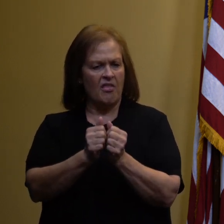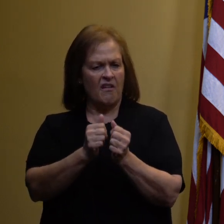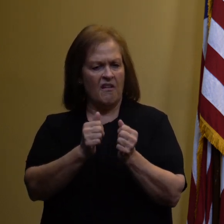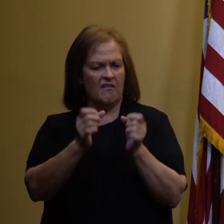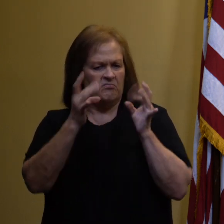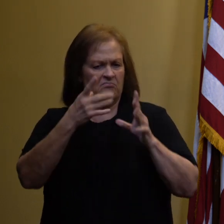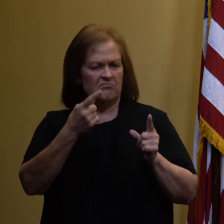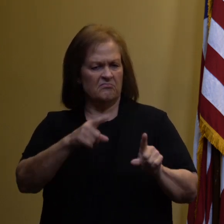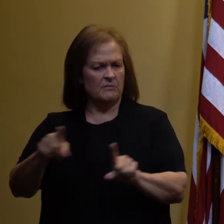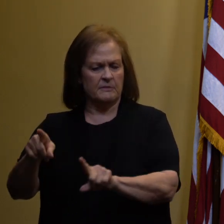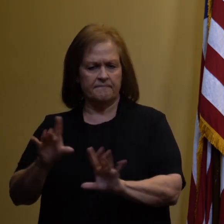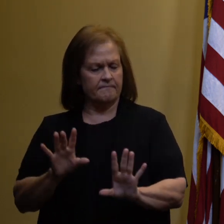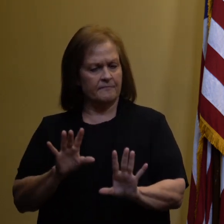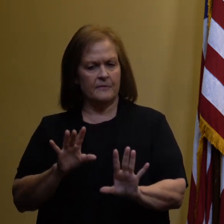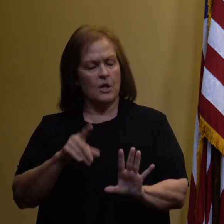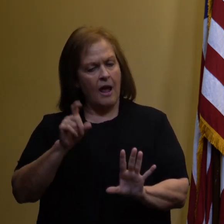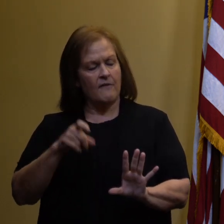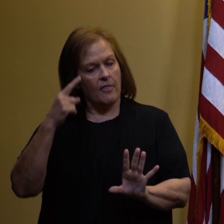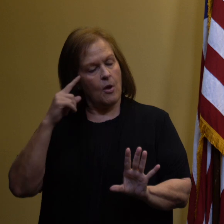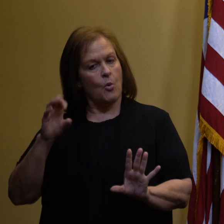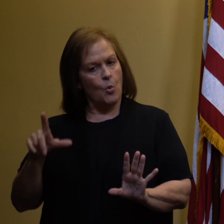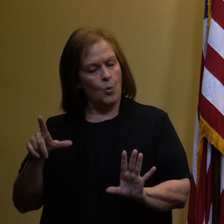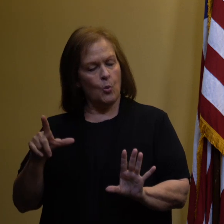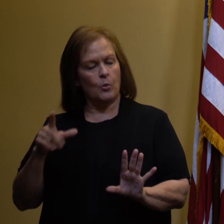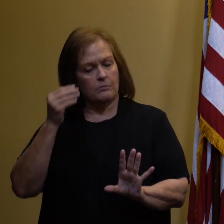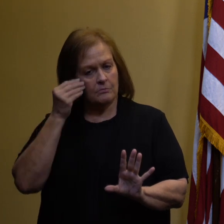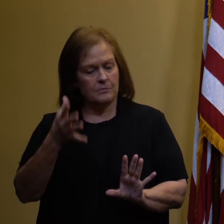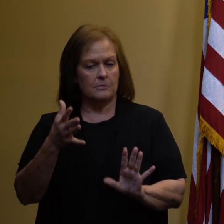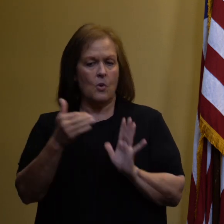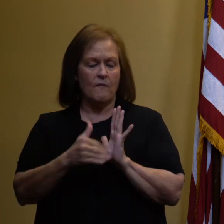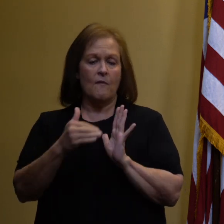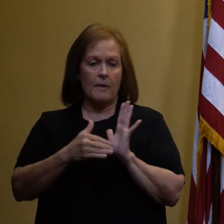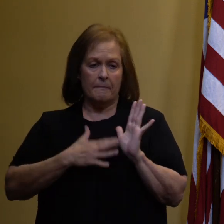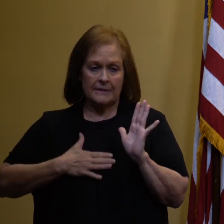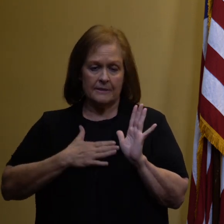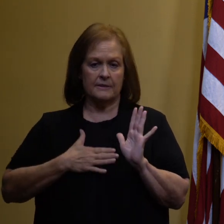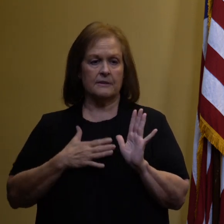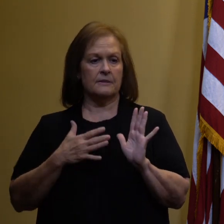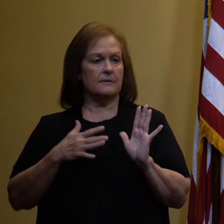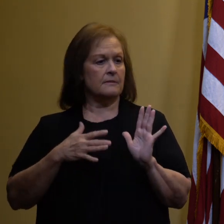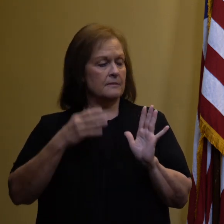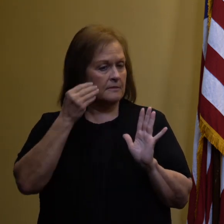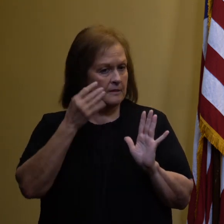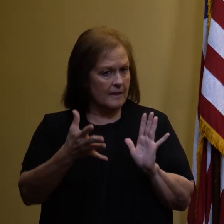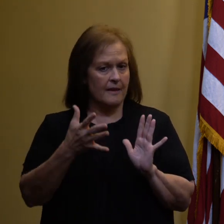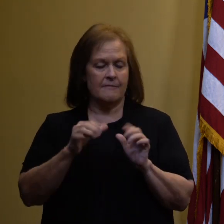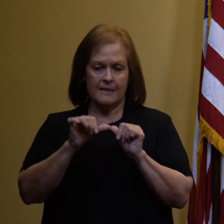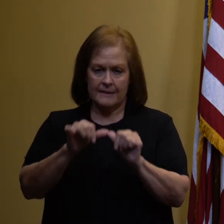prevail. And it can be echoed over and over again, I would say, in our community and throughout our city.